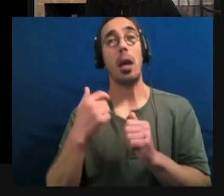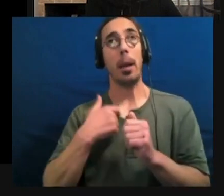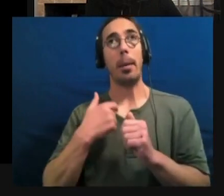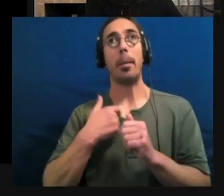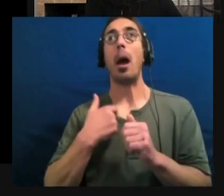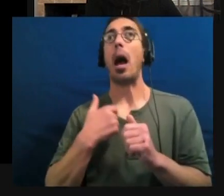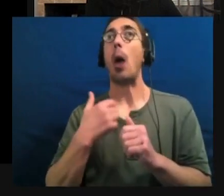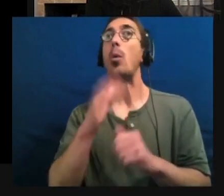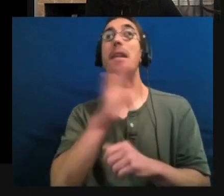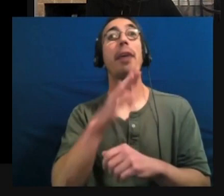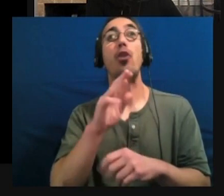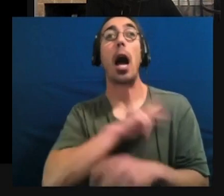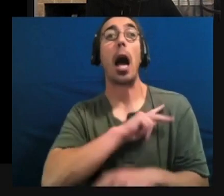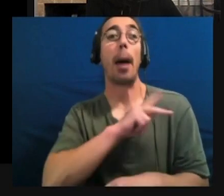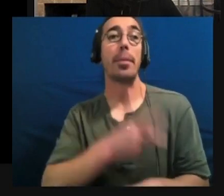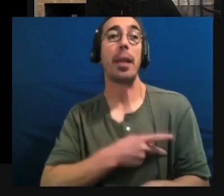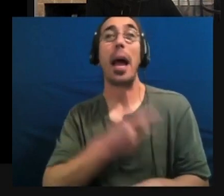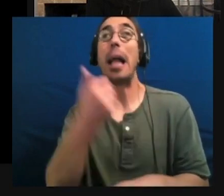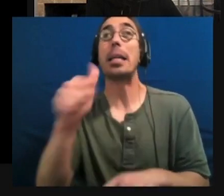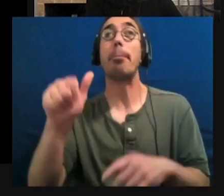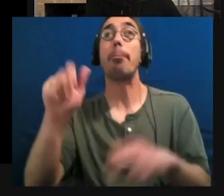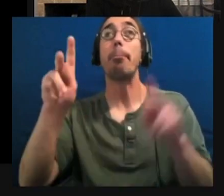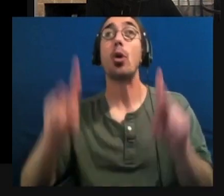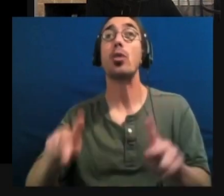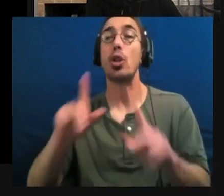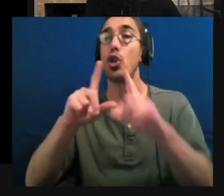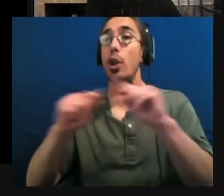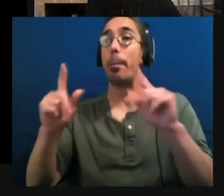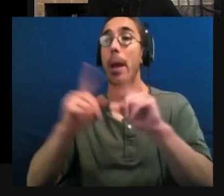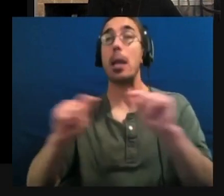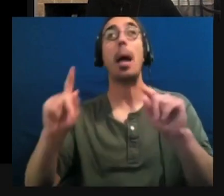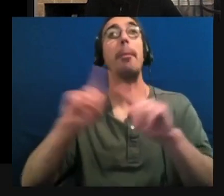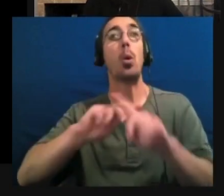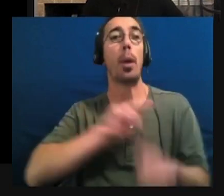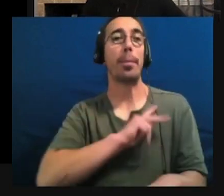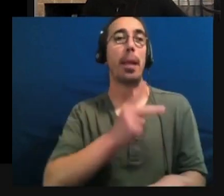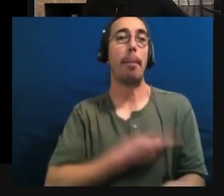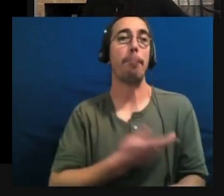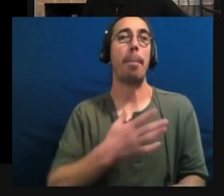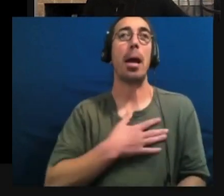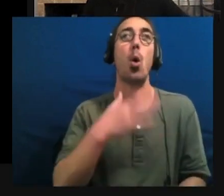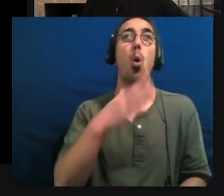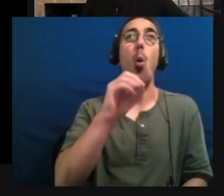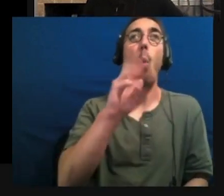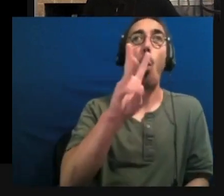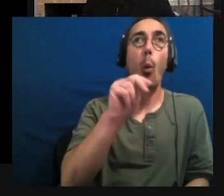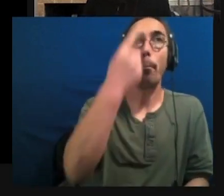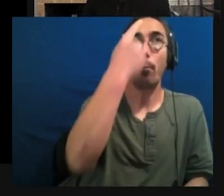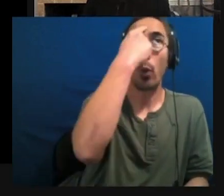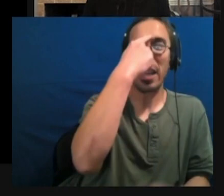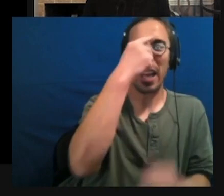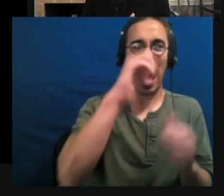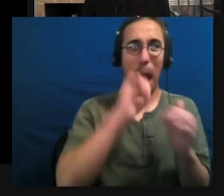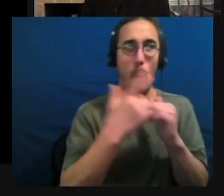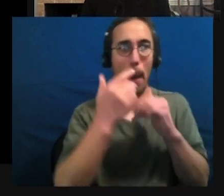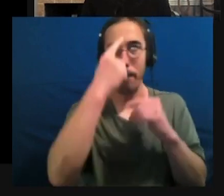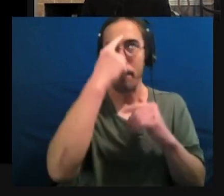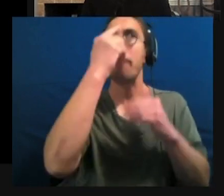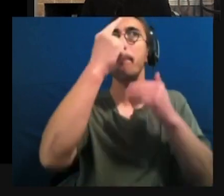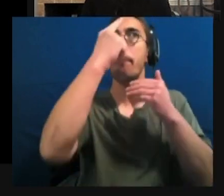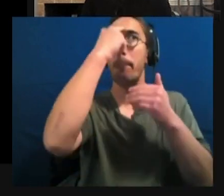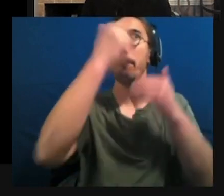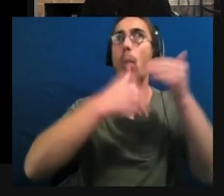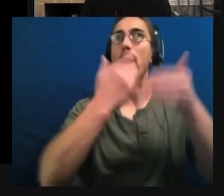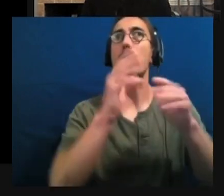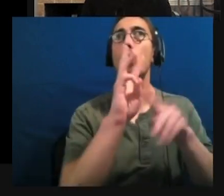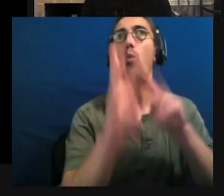Japan, not due to culture, but my neurology and the way I process the world. Some countries are better places for some things,